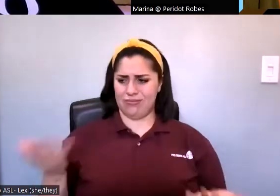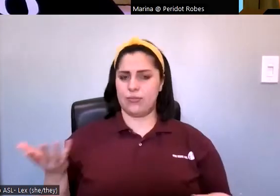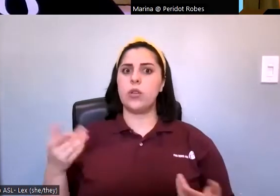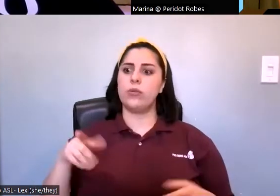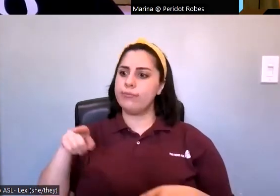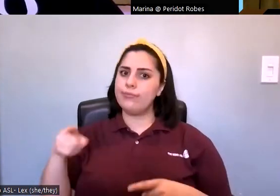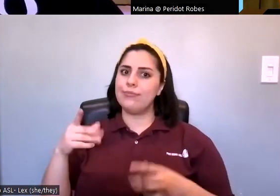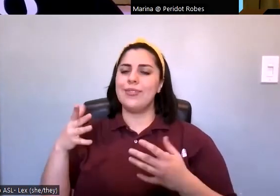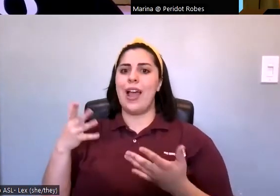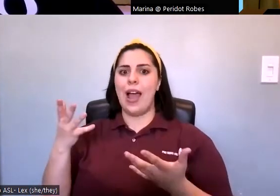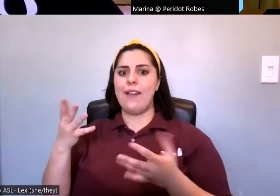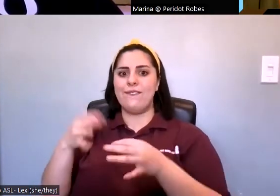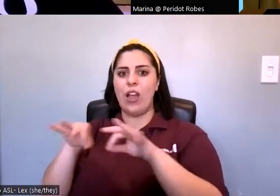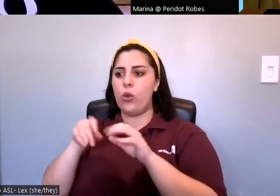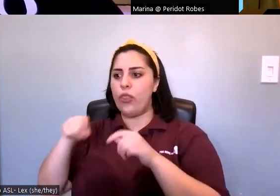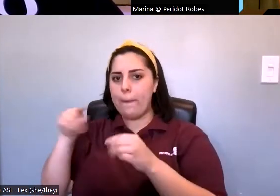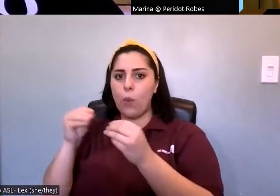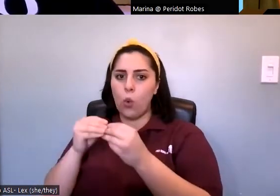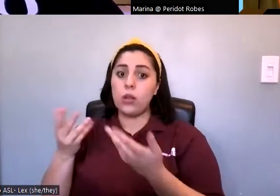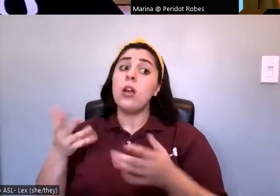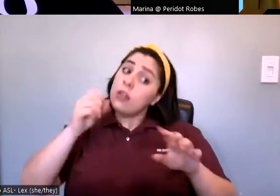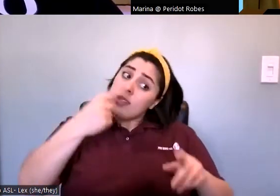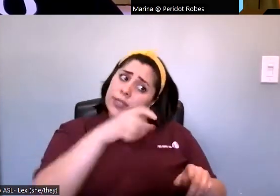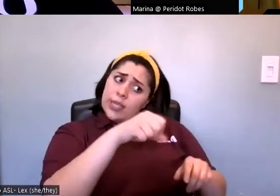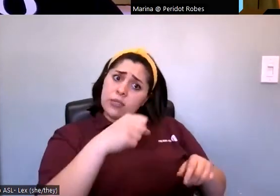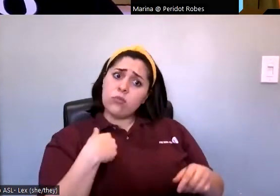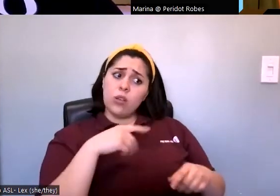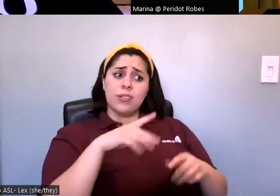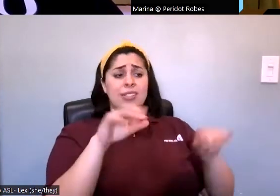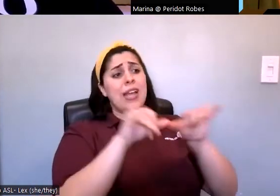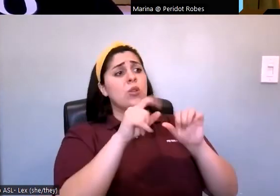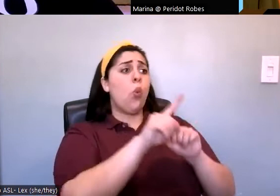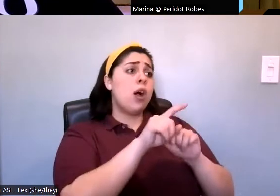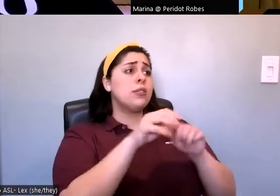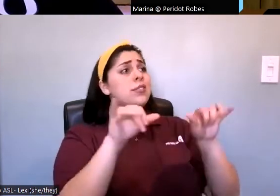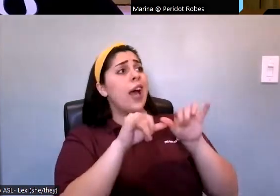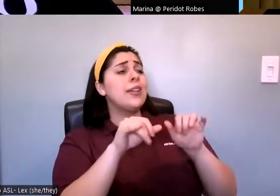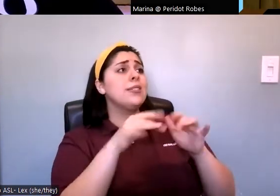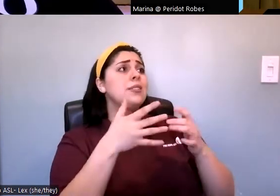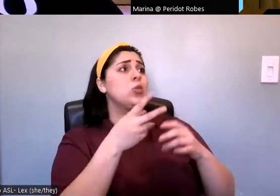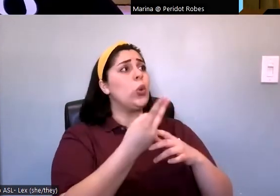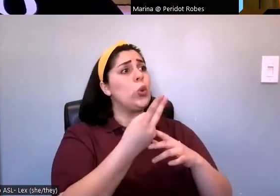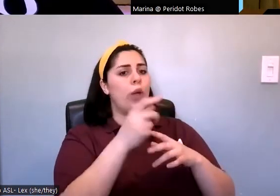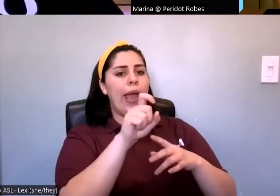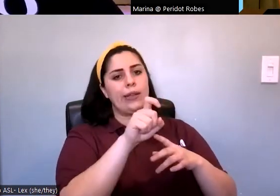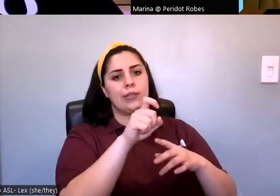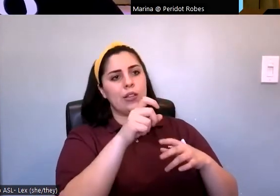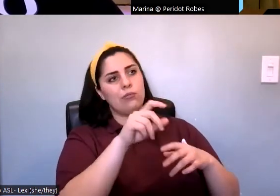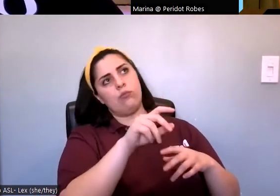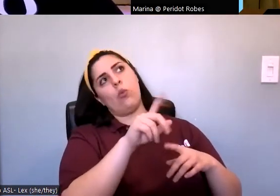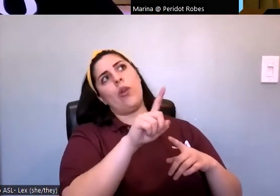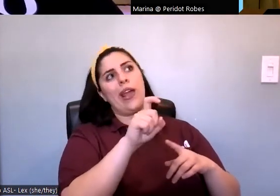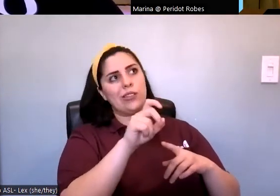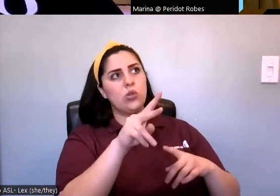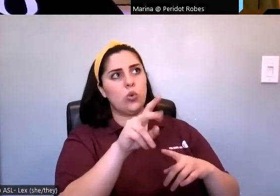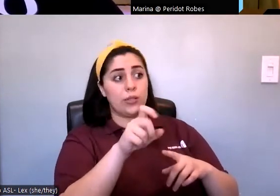but I will say I'm grateful for my size 1s and 2s, because they pay for the larger sizes, basically, in a lot